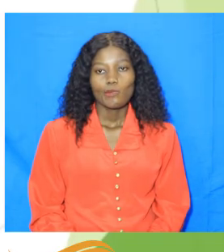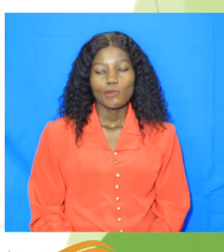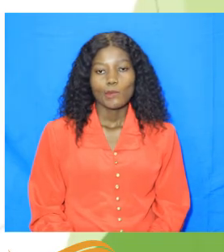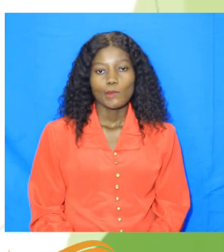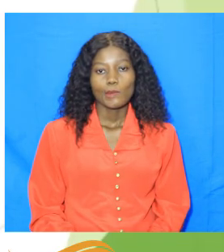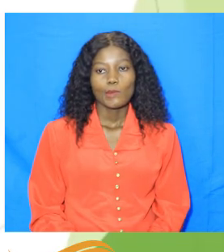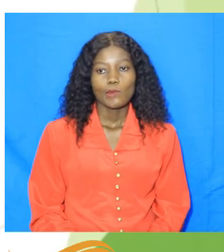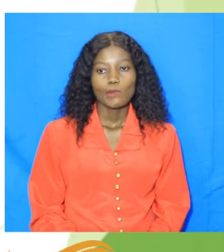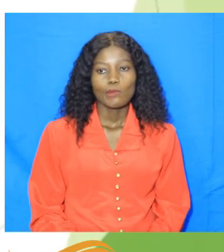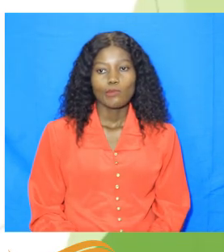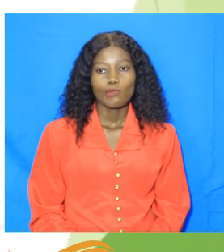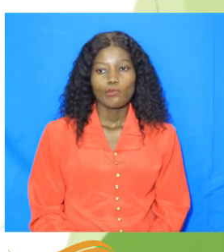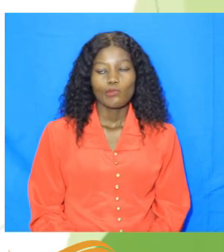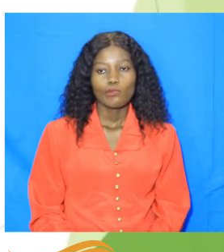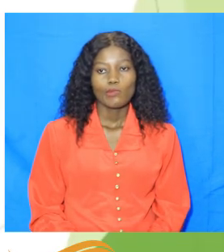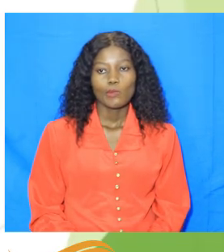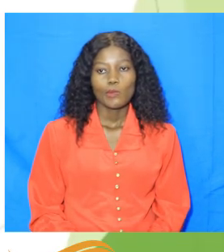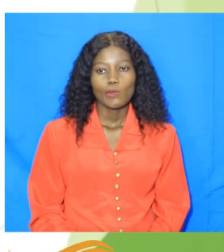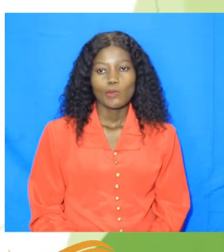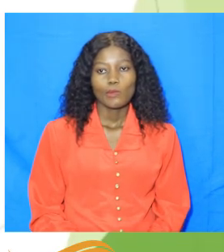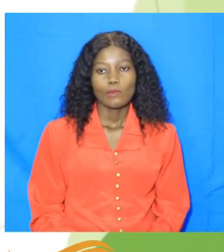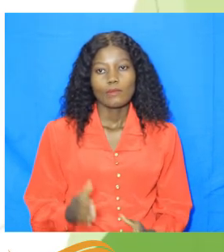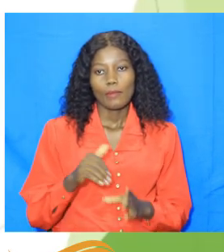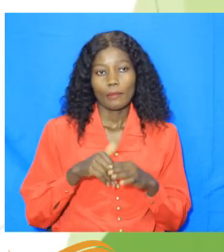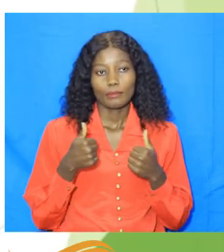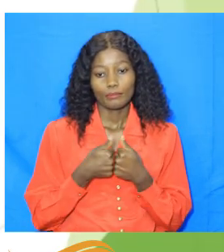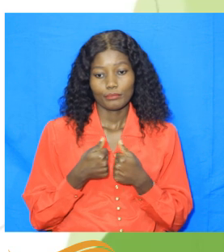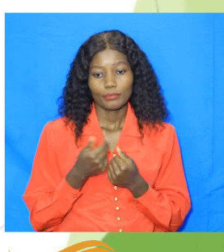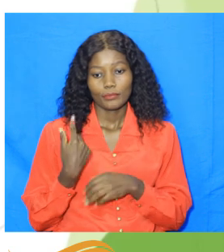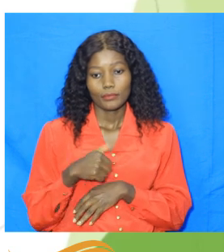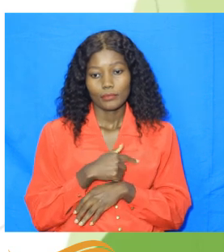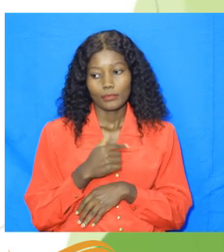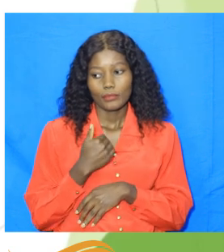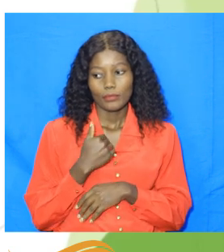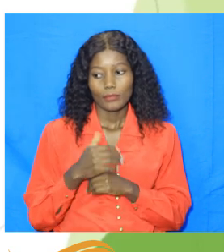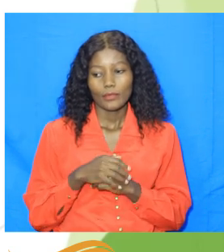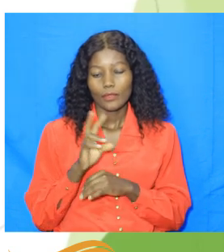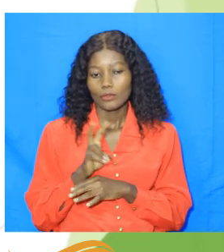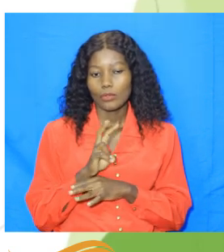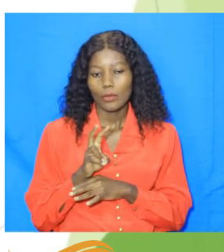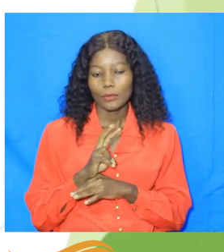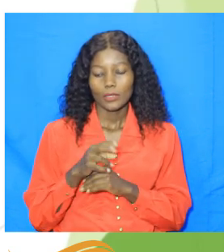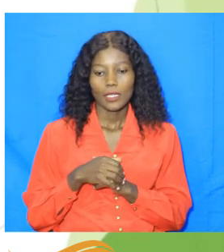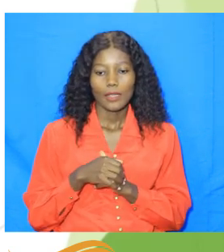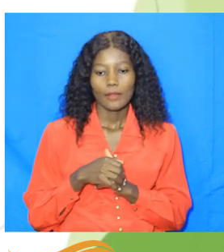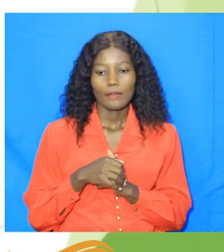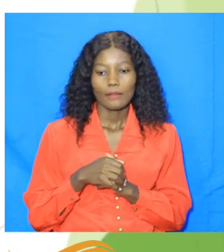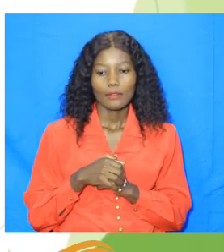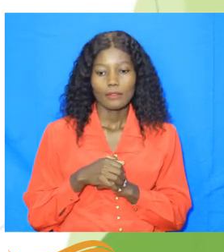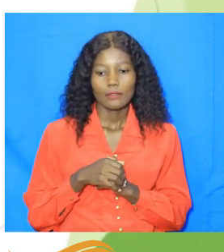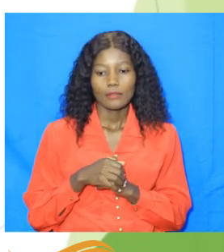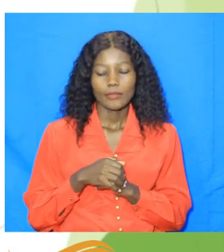So in karate, we have to observe